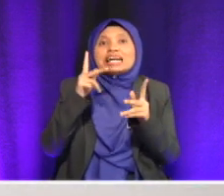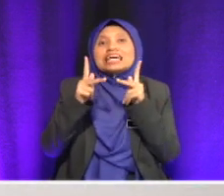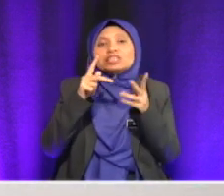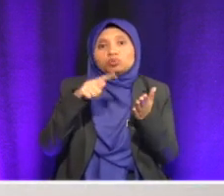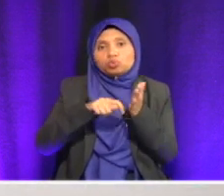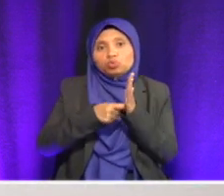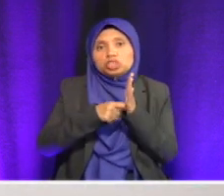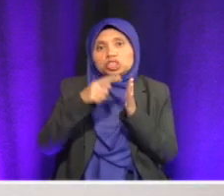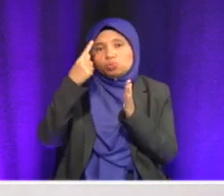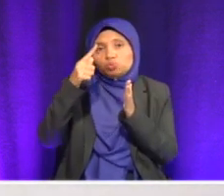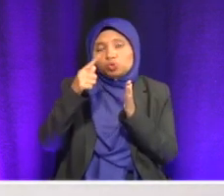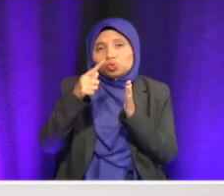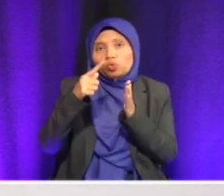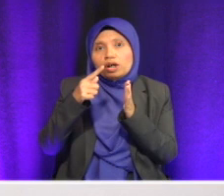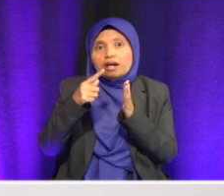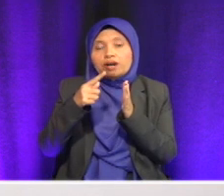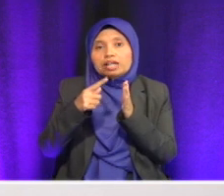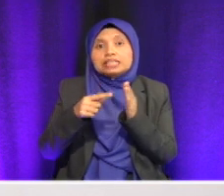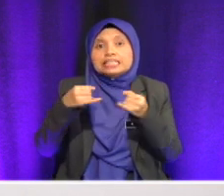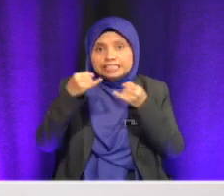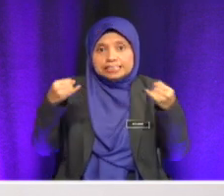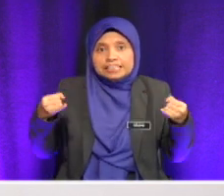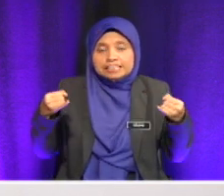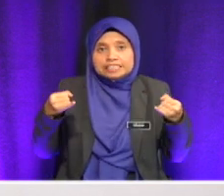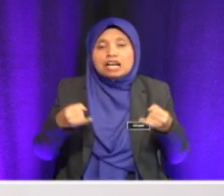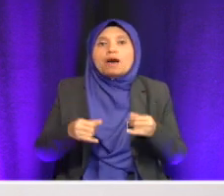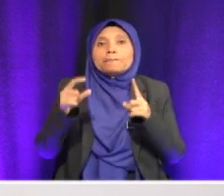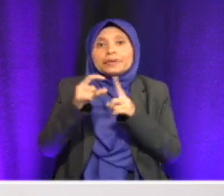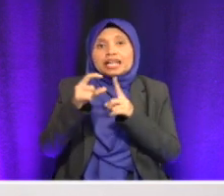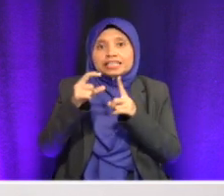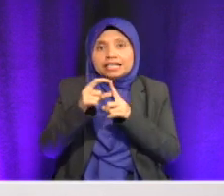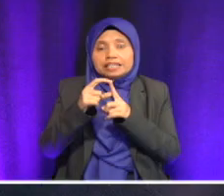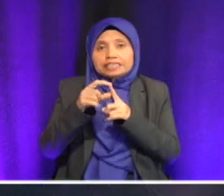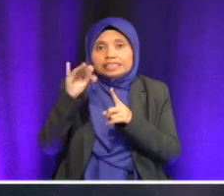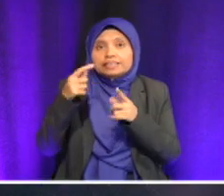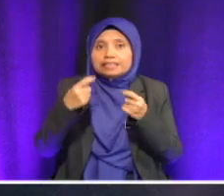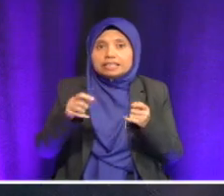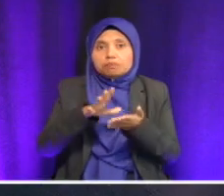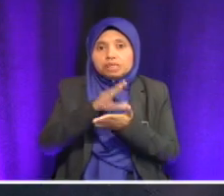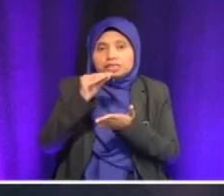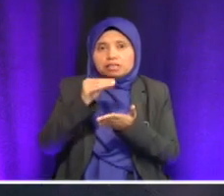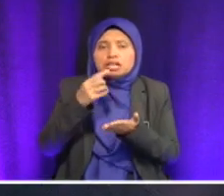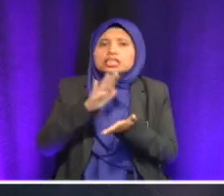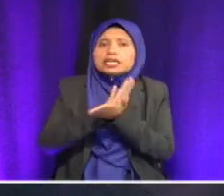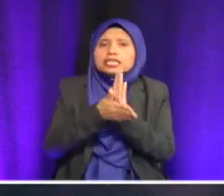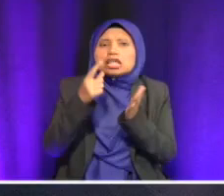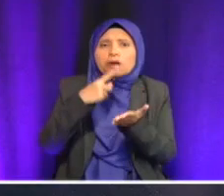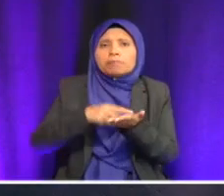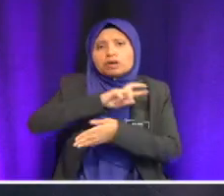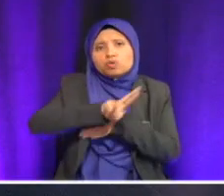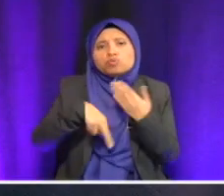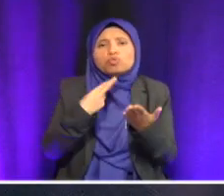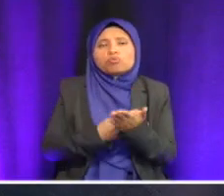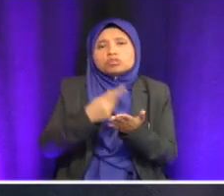Good. Okay, thank you very much, Anna. And what about you, teacher? Maybe could you share with us a summary of what we have learned for today's